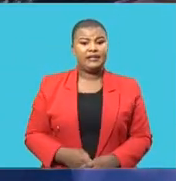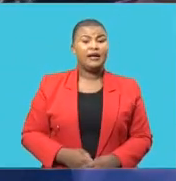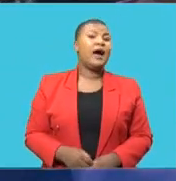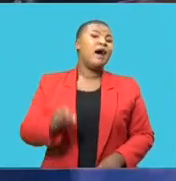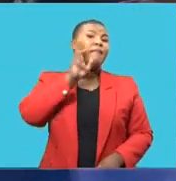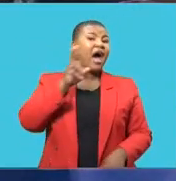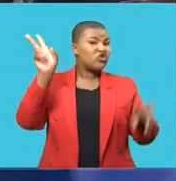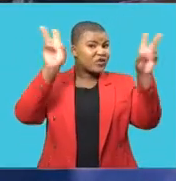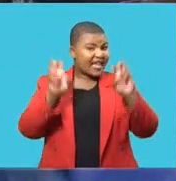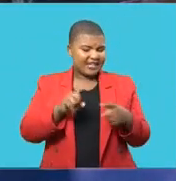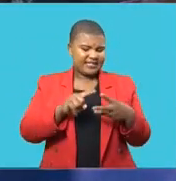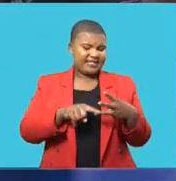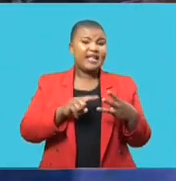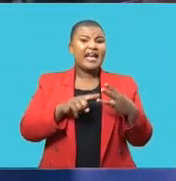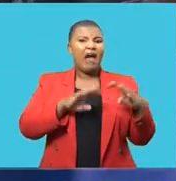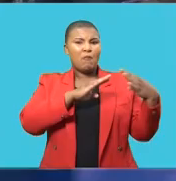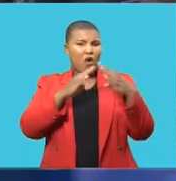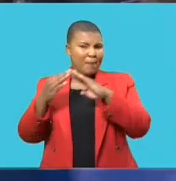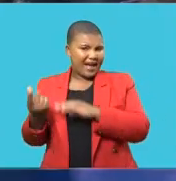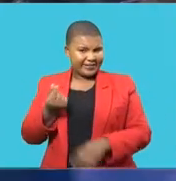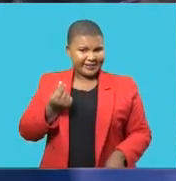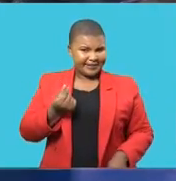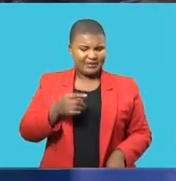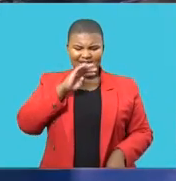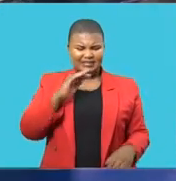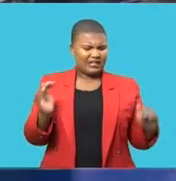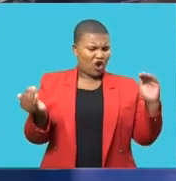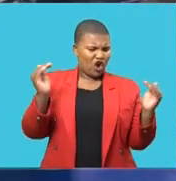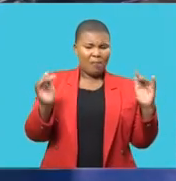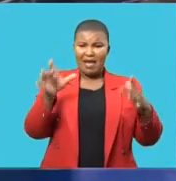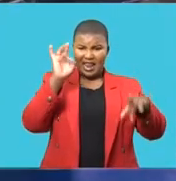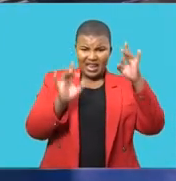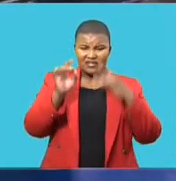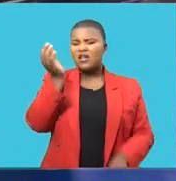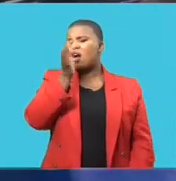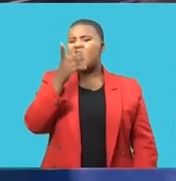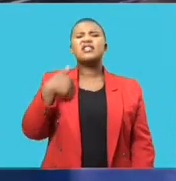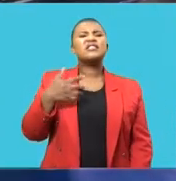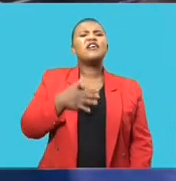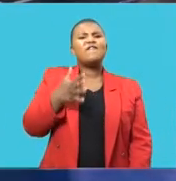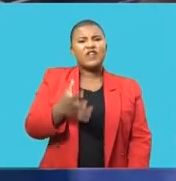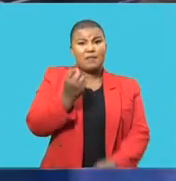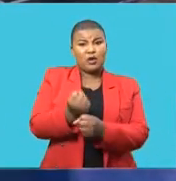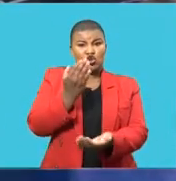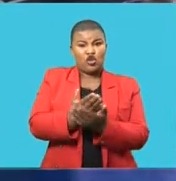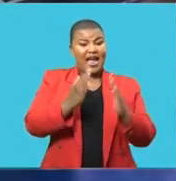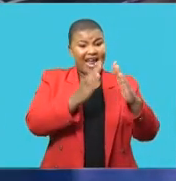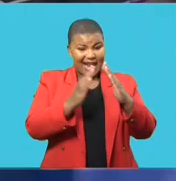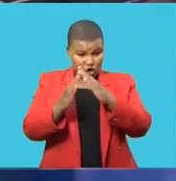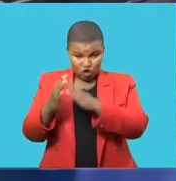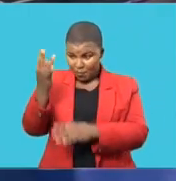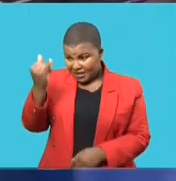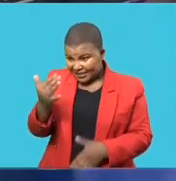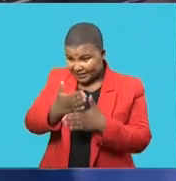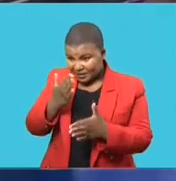ama property rates. Ama property rates asifuni comparable analysis sifuna ukuthi basicharge ngeextent ejariti